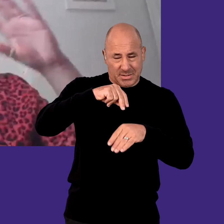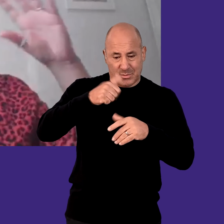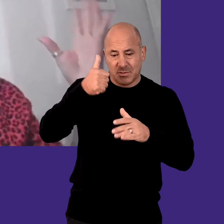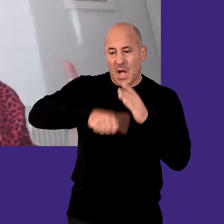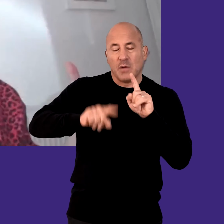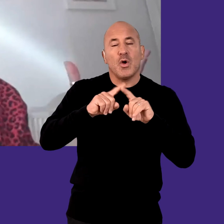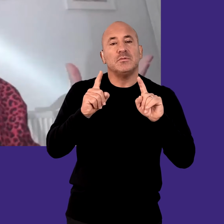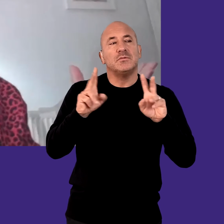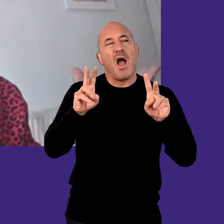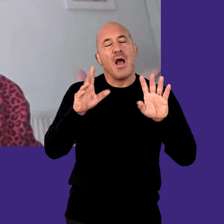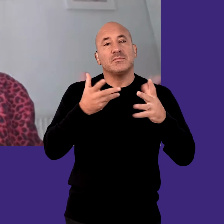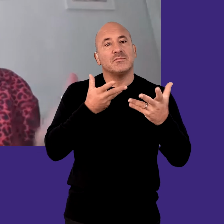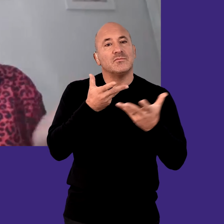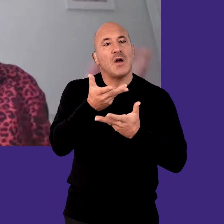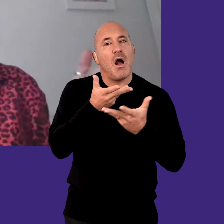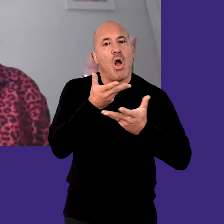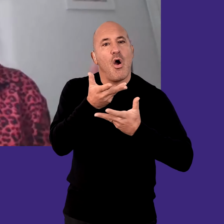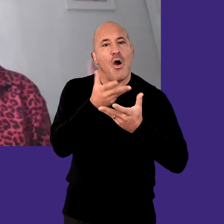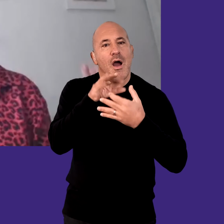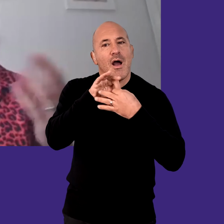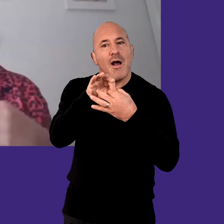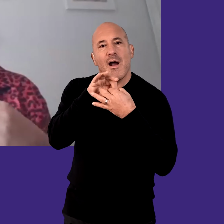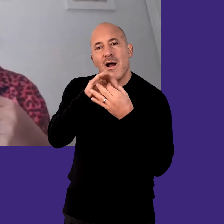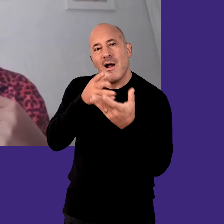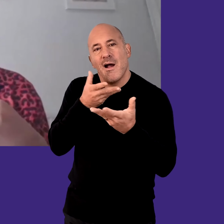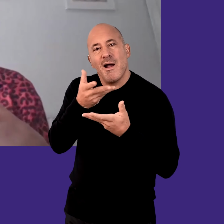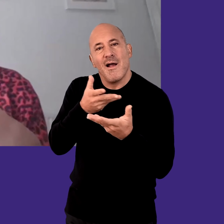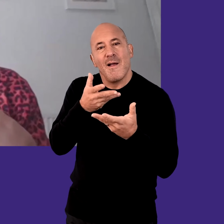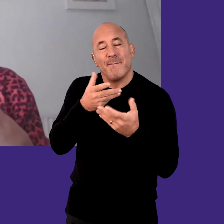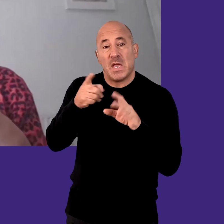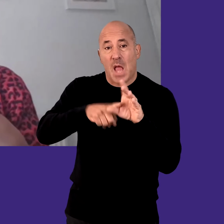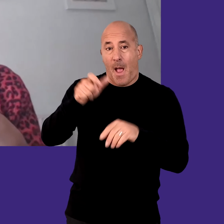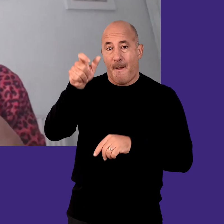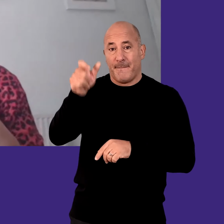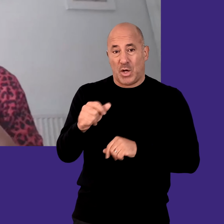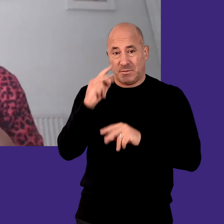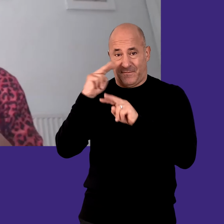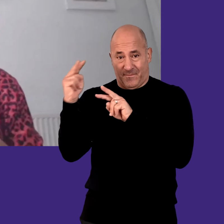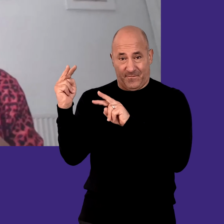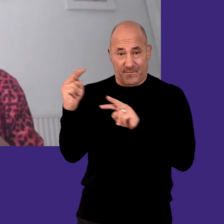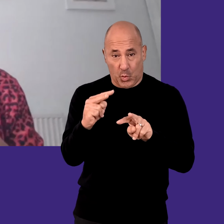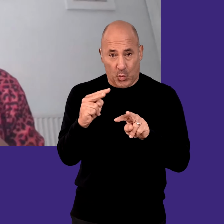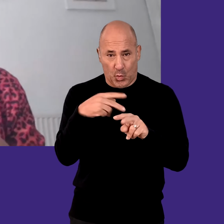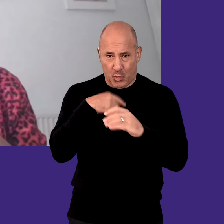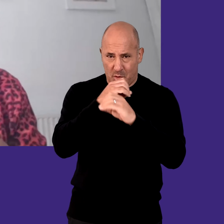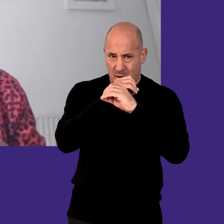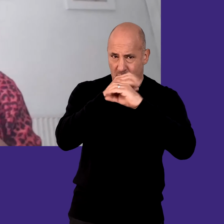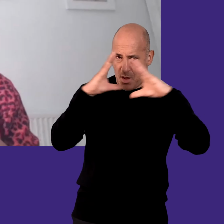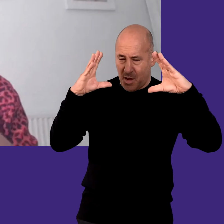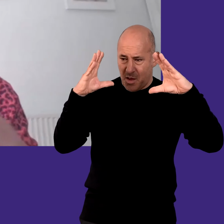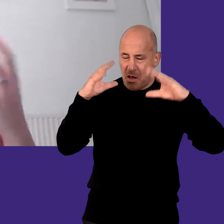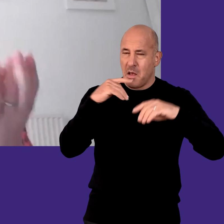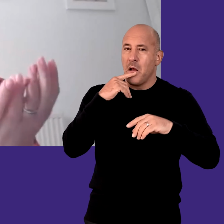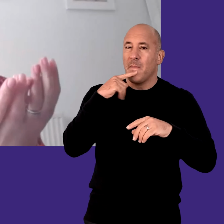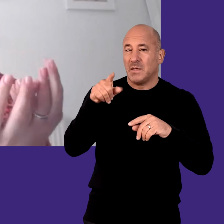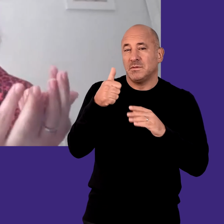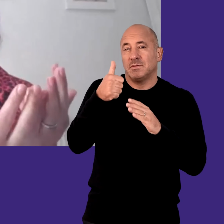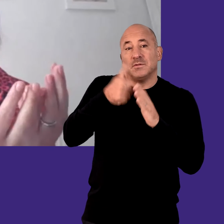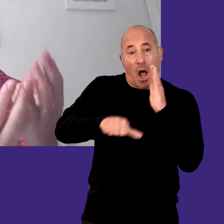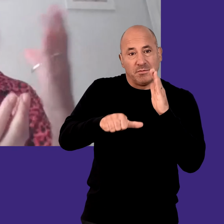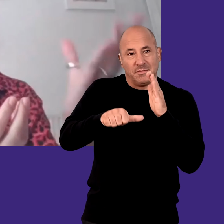quite a nice situation in that we wanted this residency to open up a dialogue, and by having the young